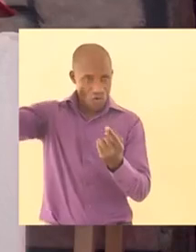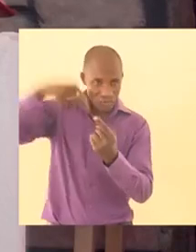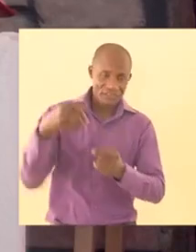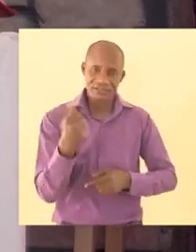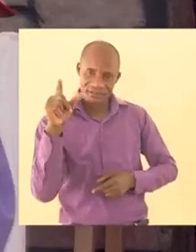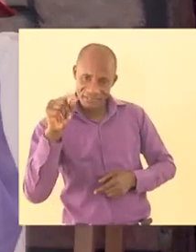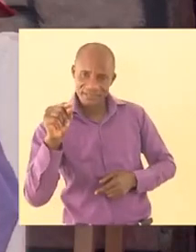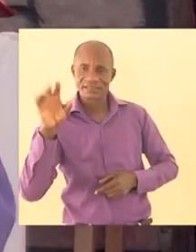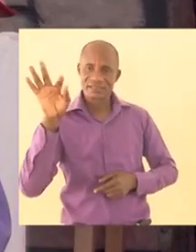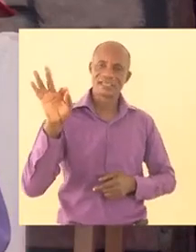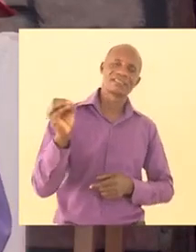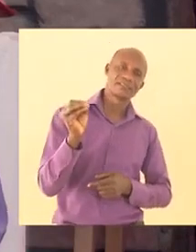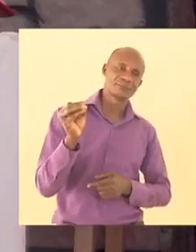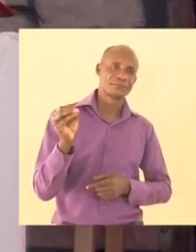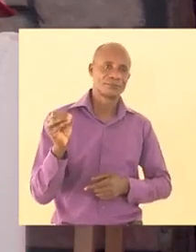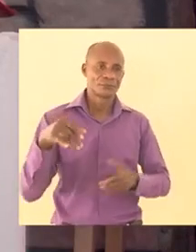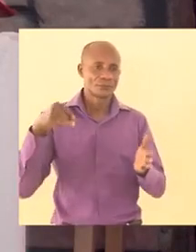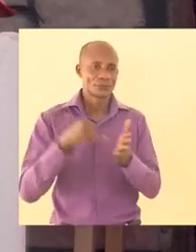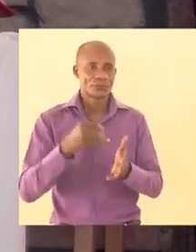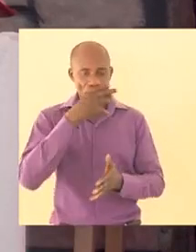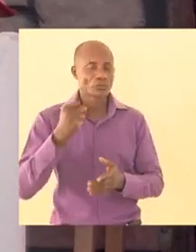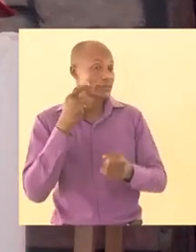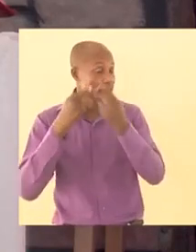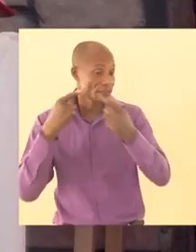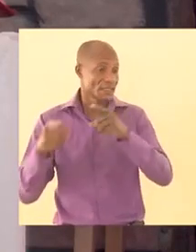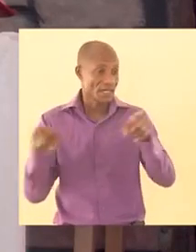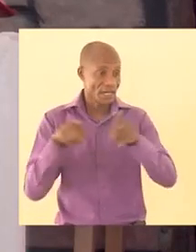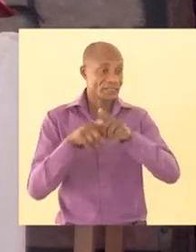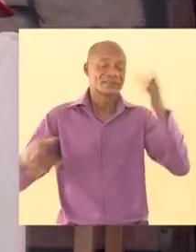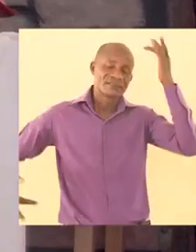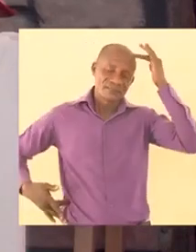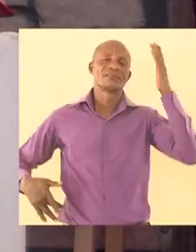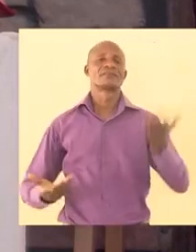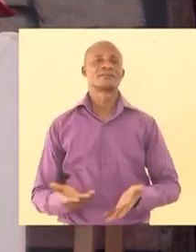yesterday, 1990, it was considered an illness in almost every part of the world.